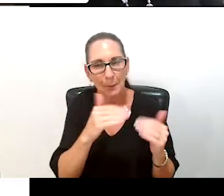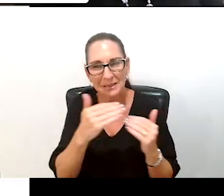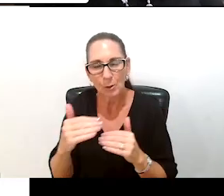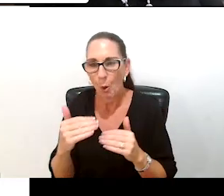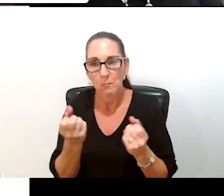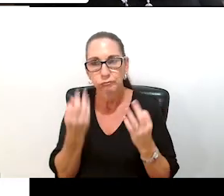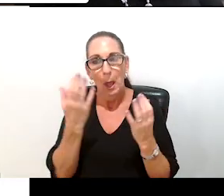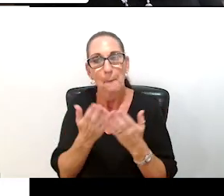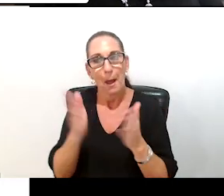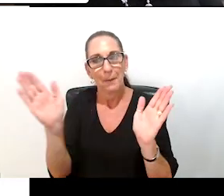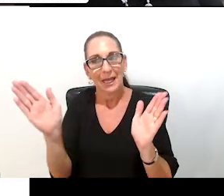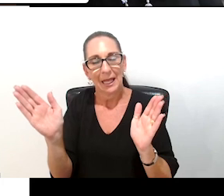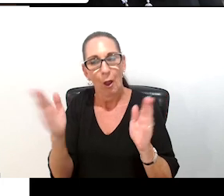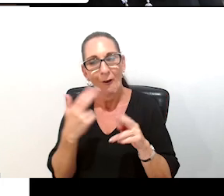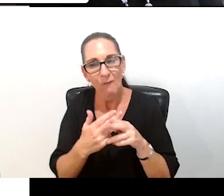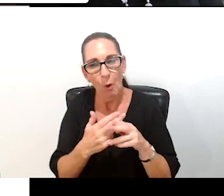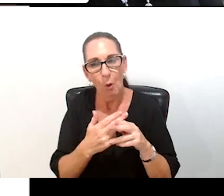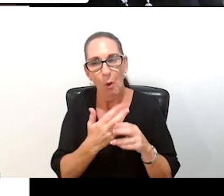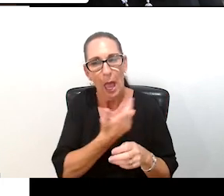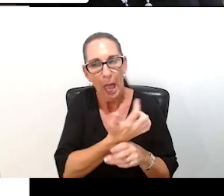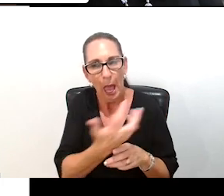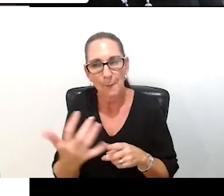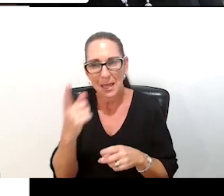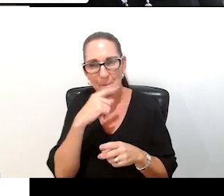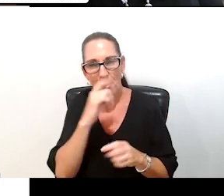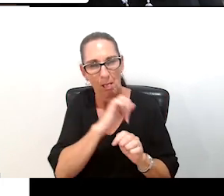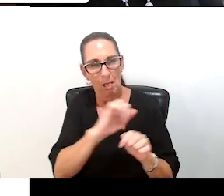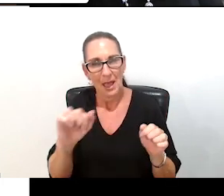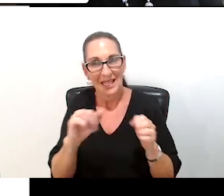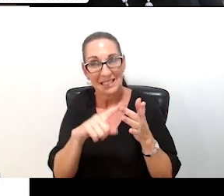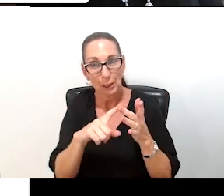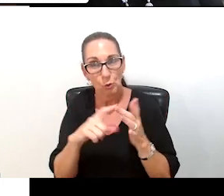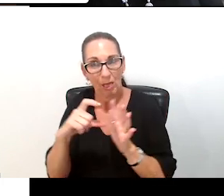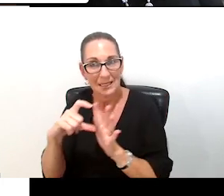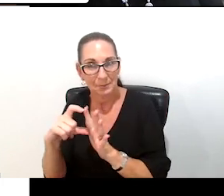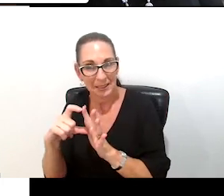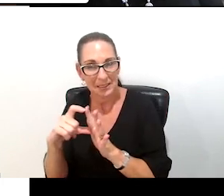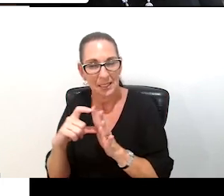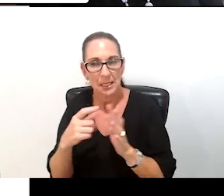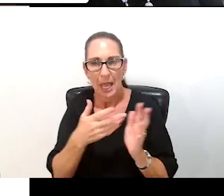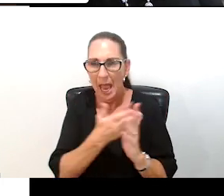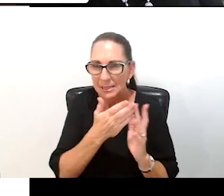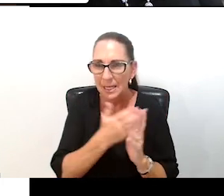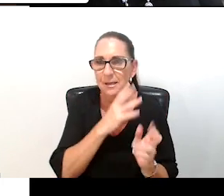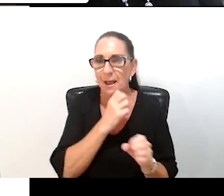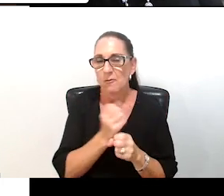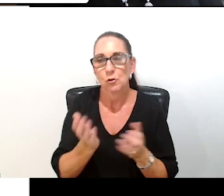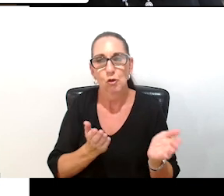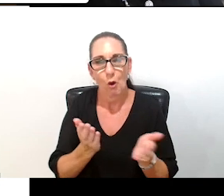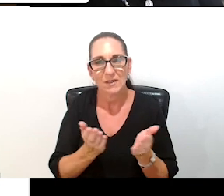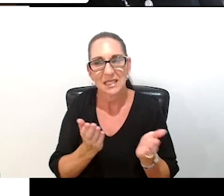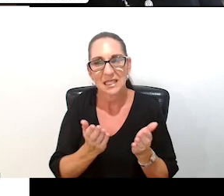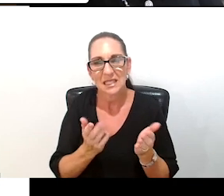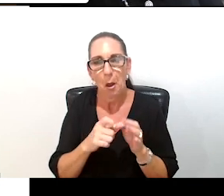available information about the numbers and characteristics of people with intellectual disability accessing government services administered